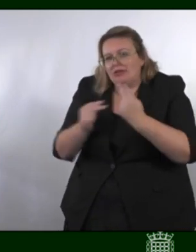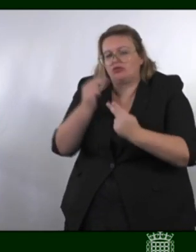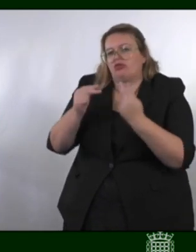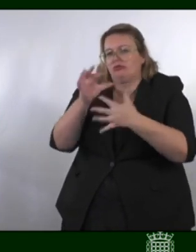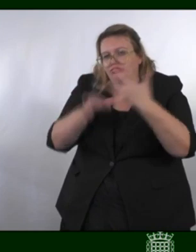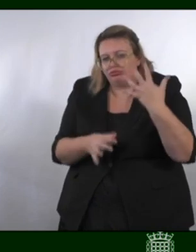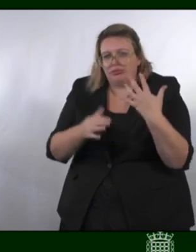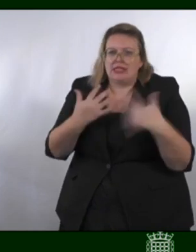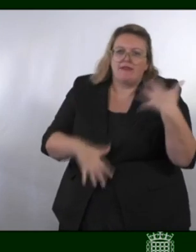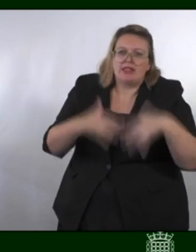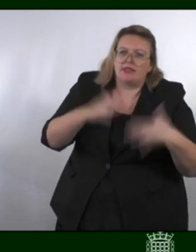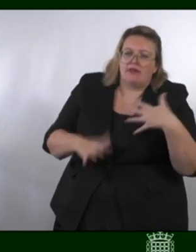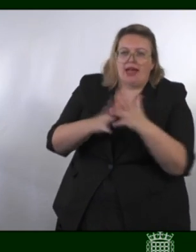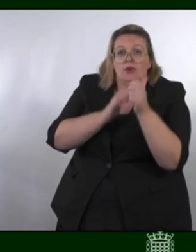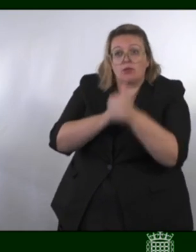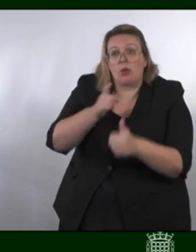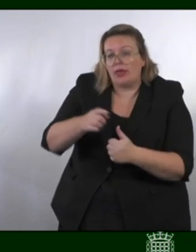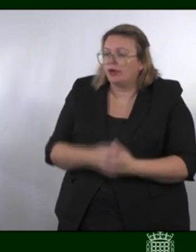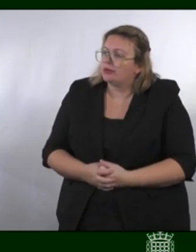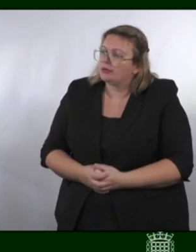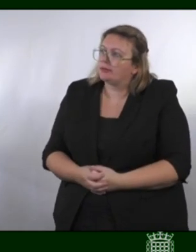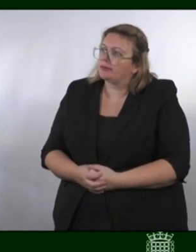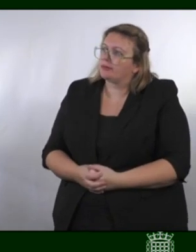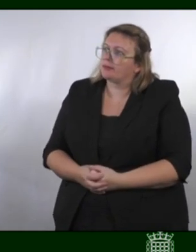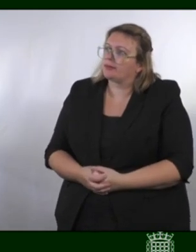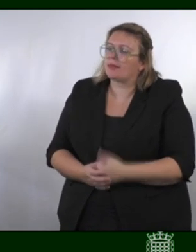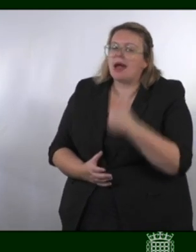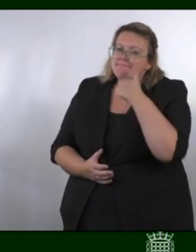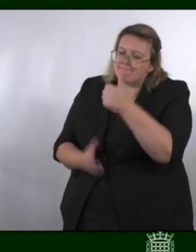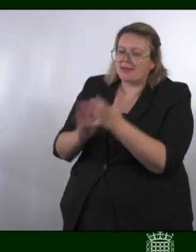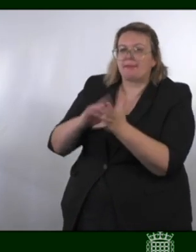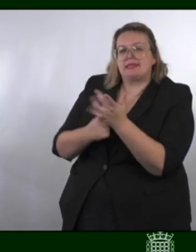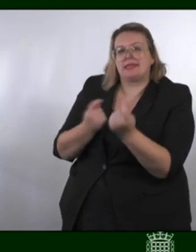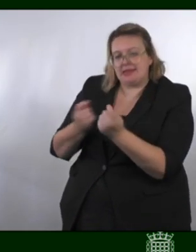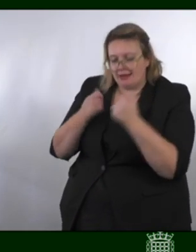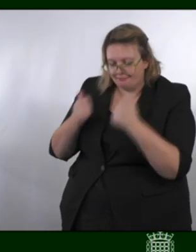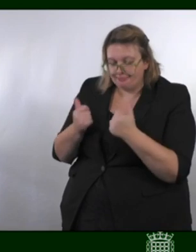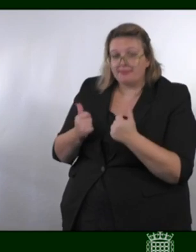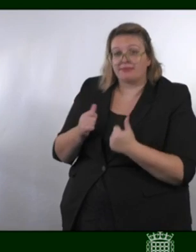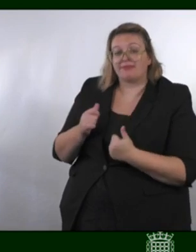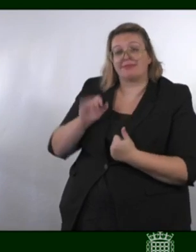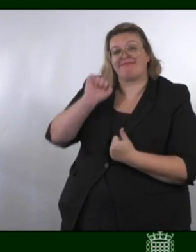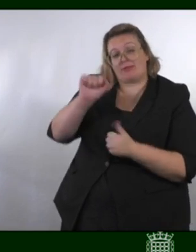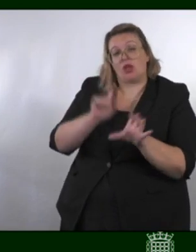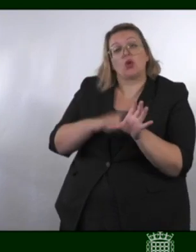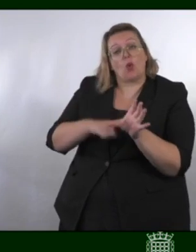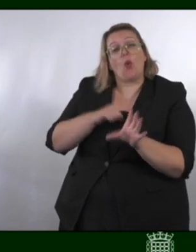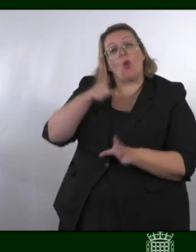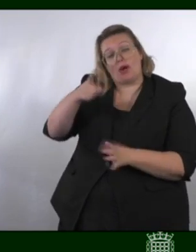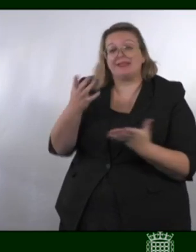is creating? Yes, Mr. Speaker. Well, I can tell my honourable friend that the infection rate in York, alas, is now